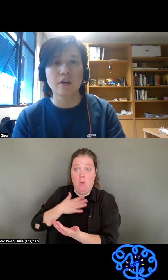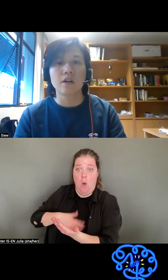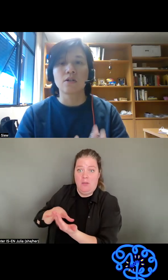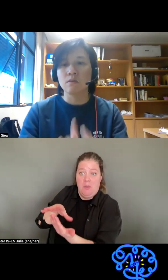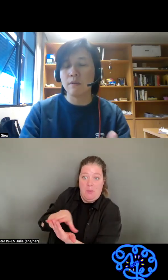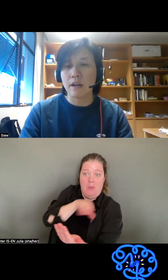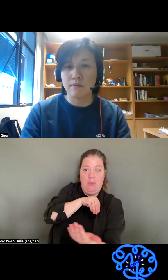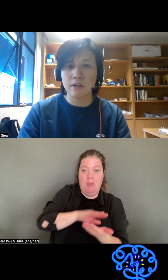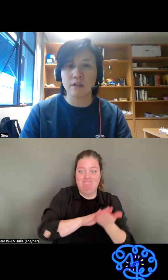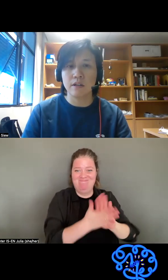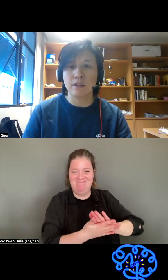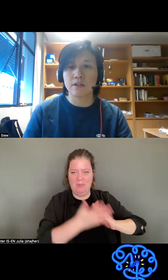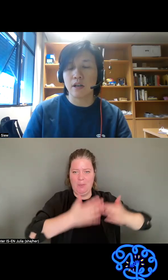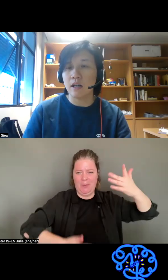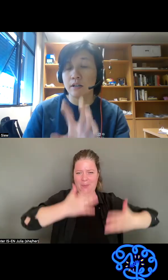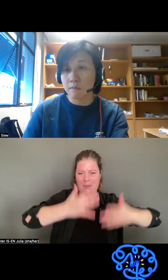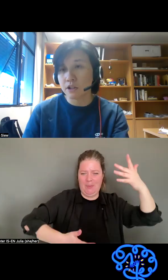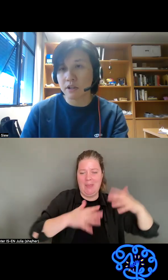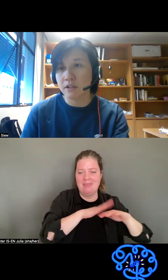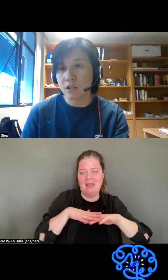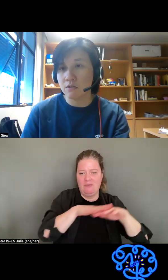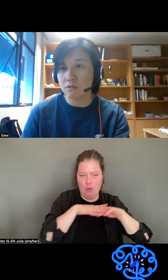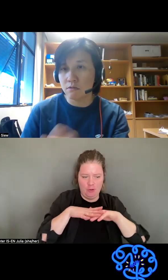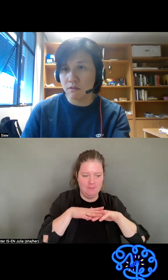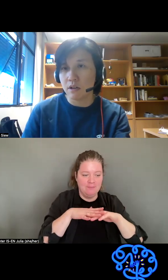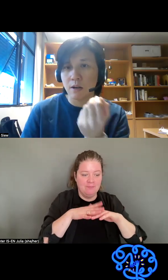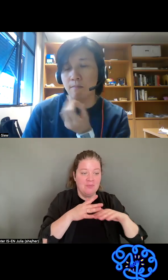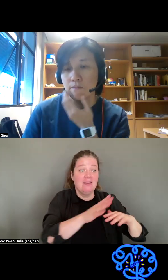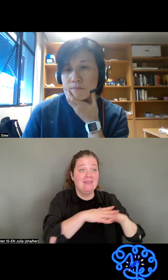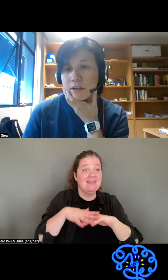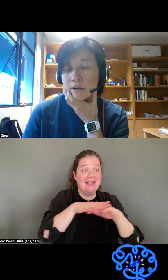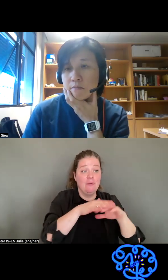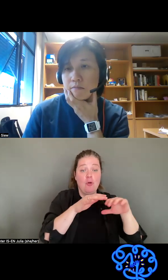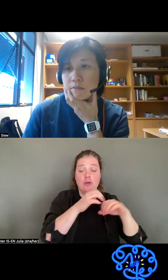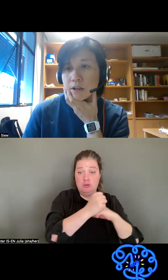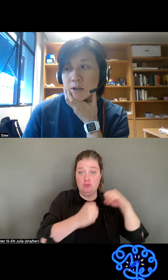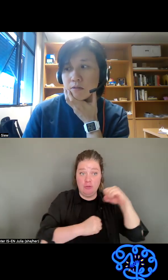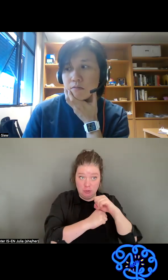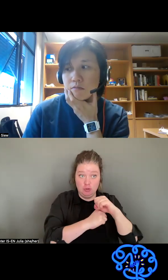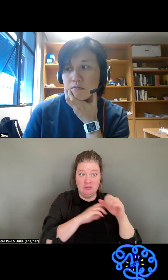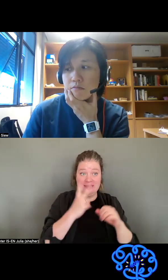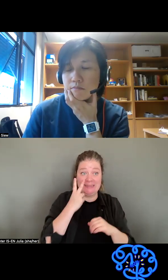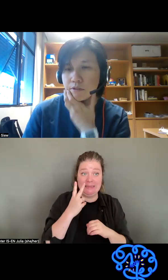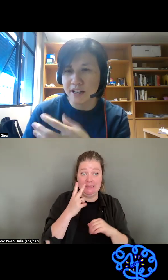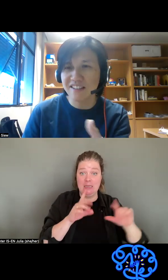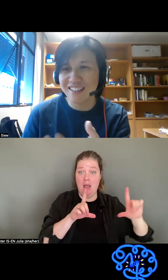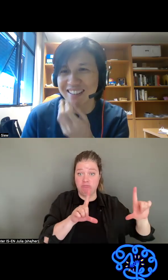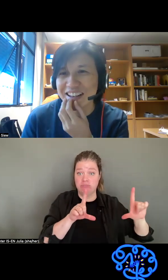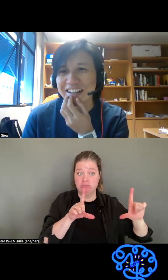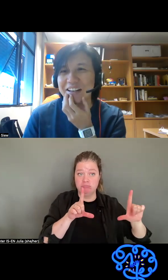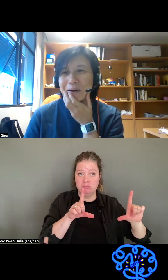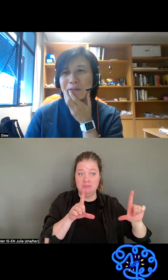network. So what we have here is a network structure that you can uh,